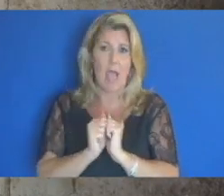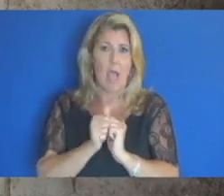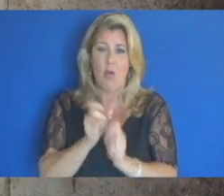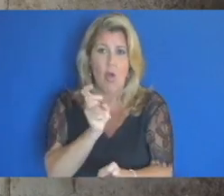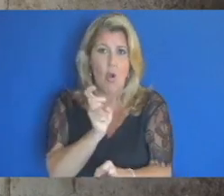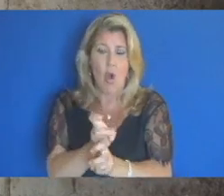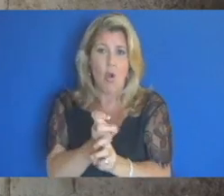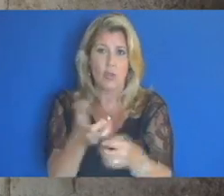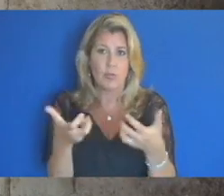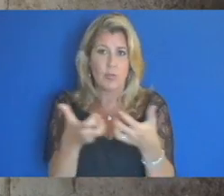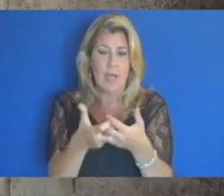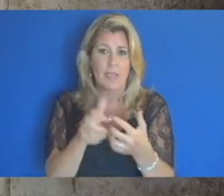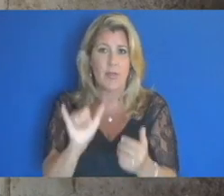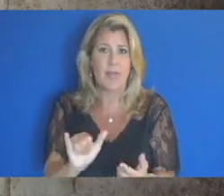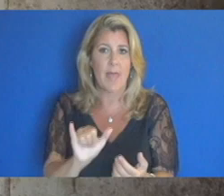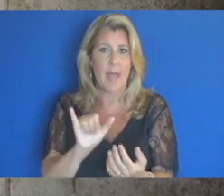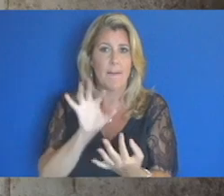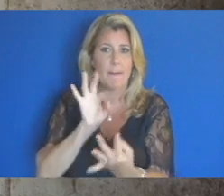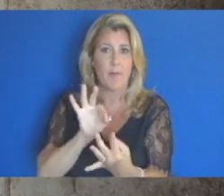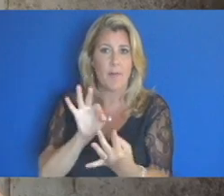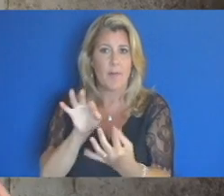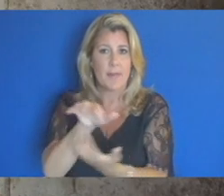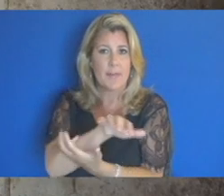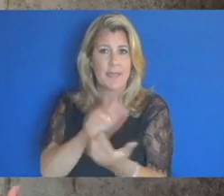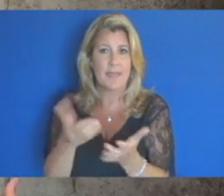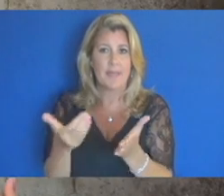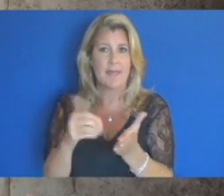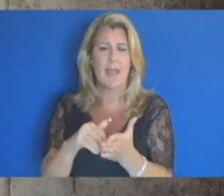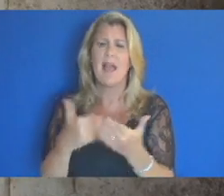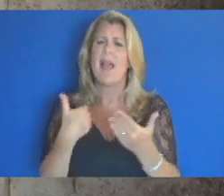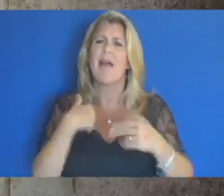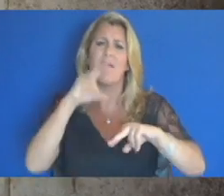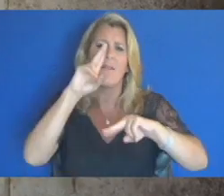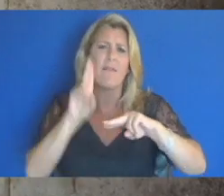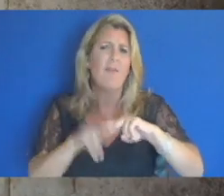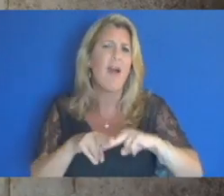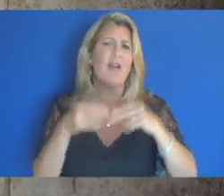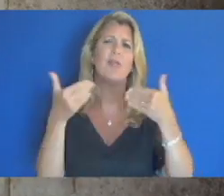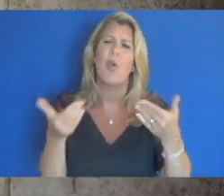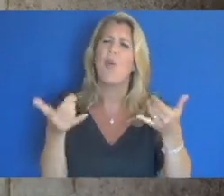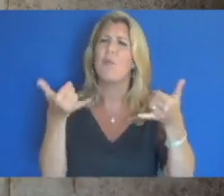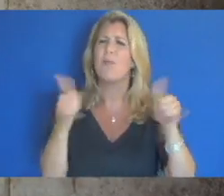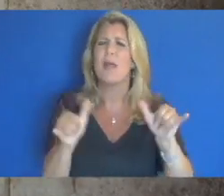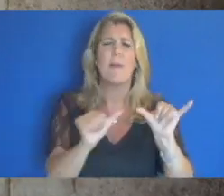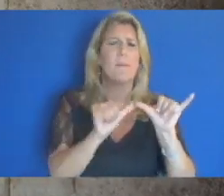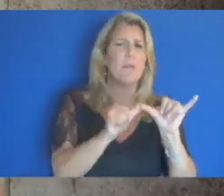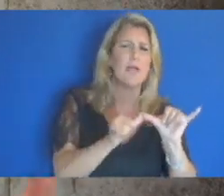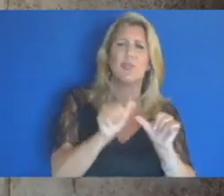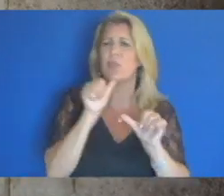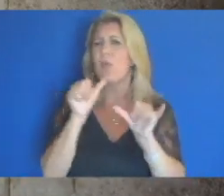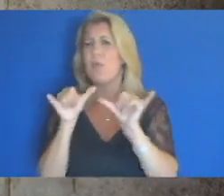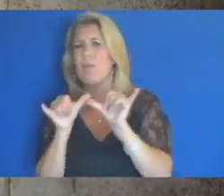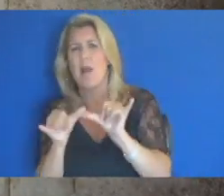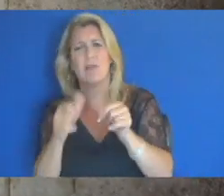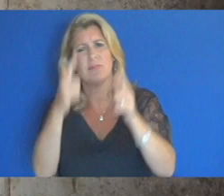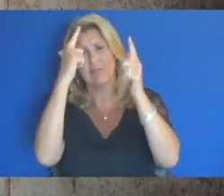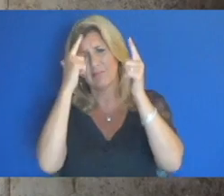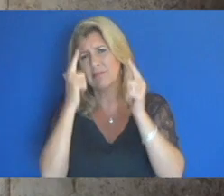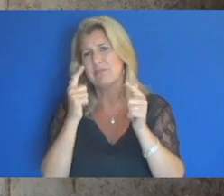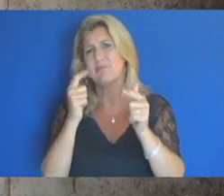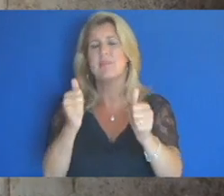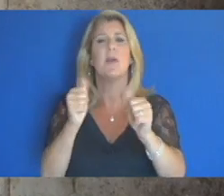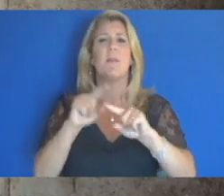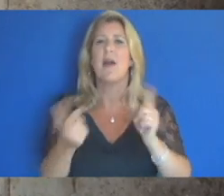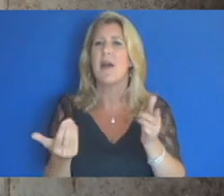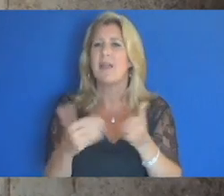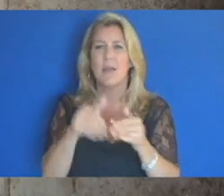it's really hard to match that custom mix. Just have fun with it, go play, measure, don't measure, do whatever